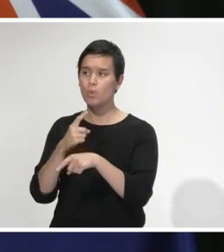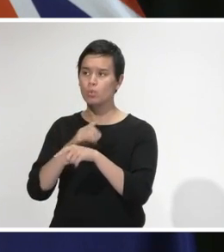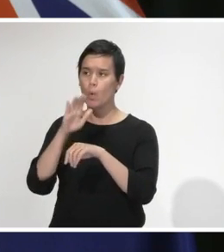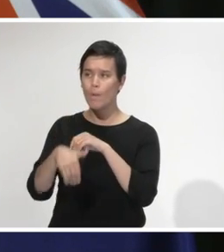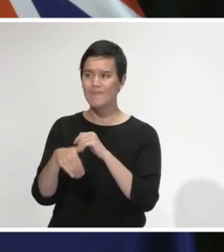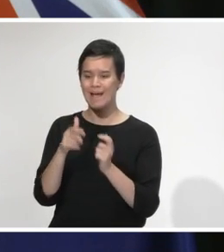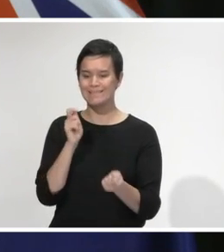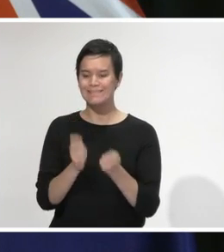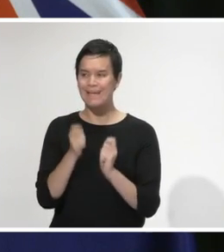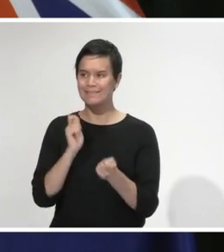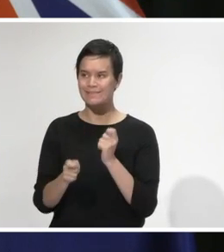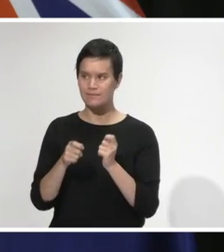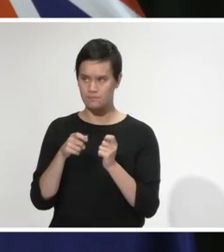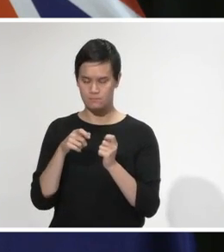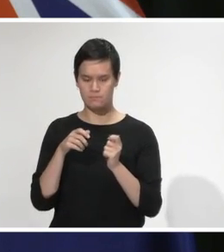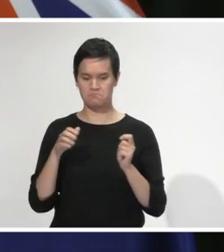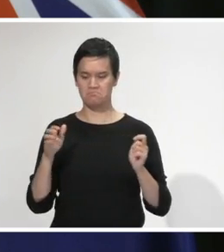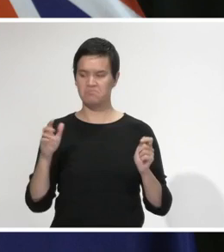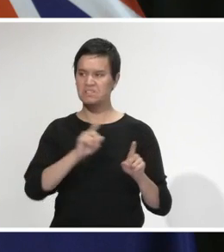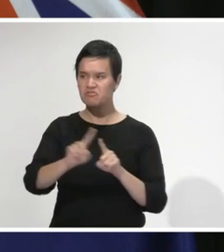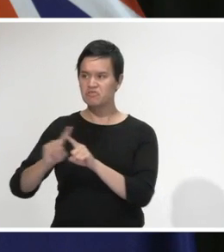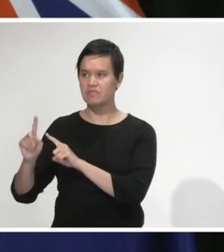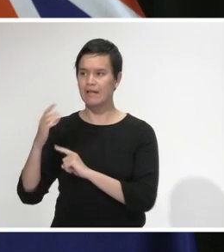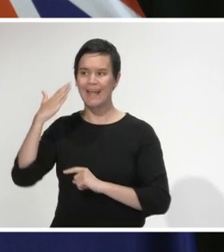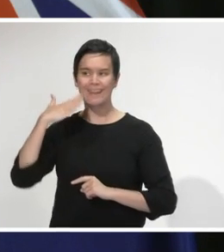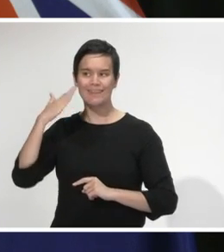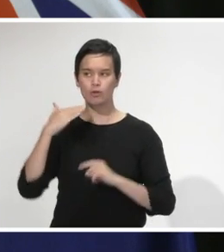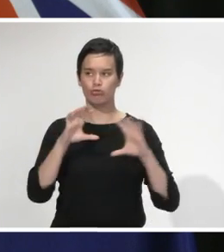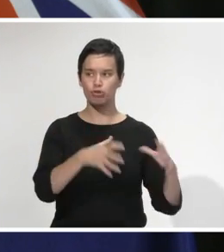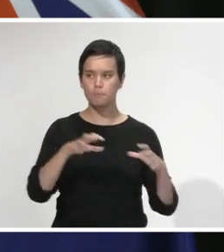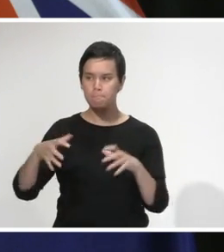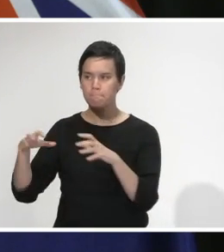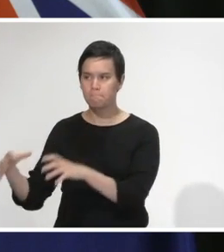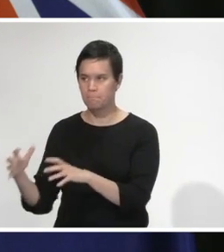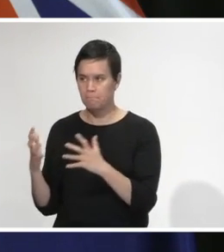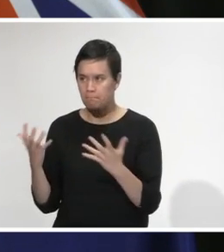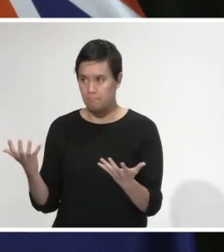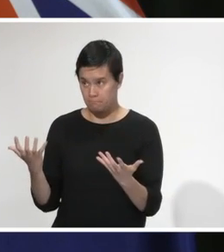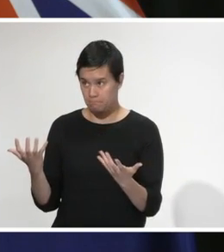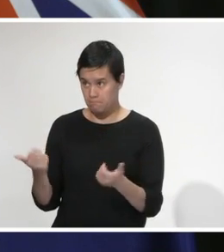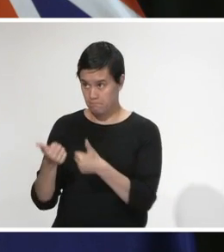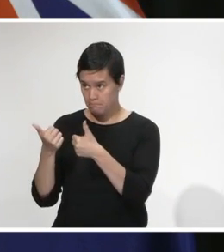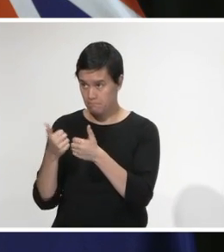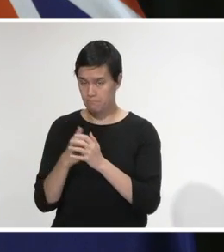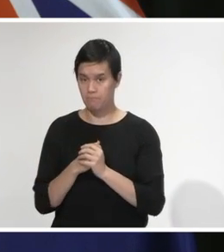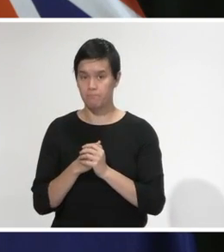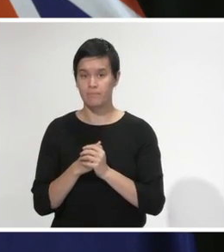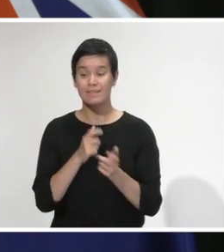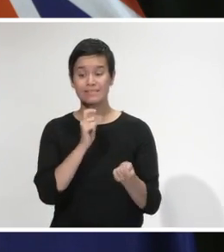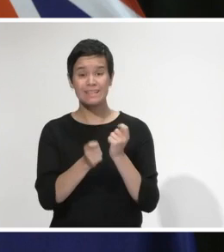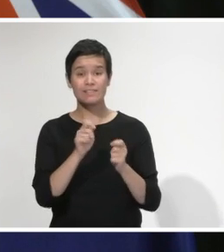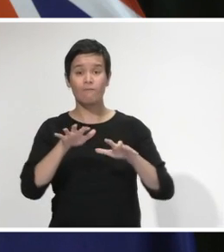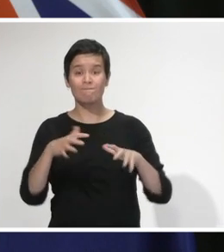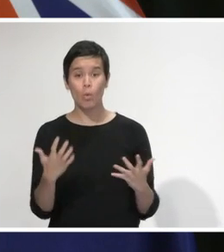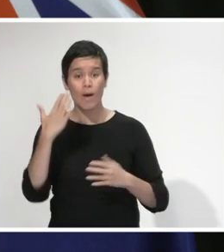testing. Can you tell us a bit more about that and a bit about how sentinel testing planning for that is going? Okay, on ethnicity,